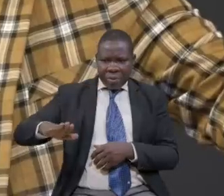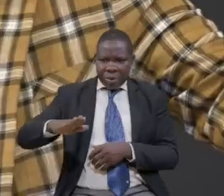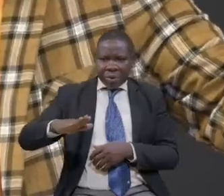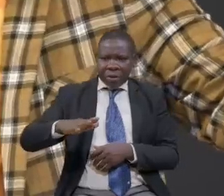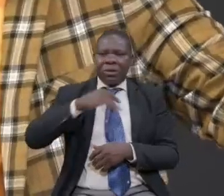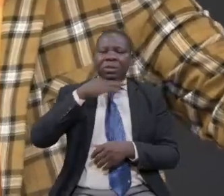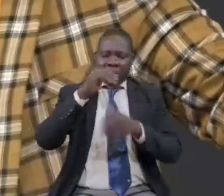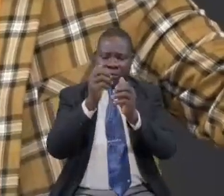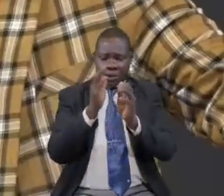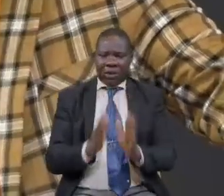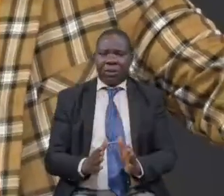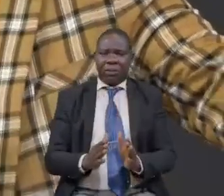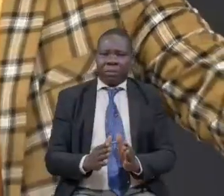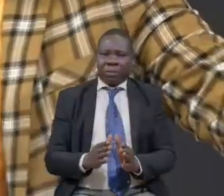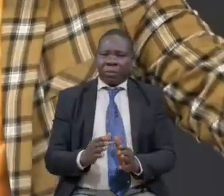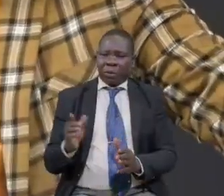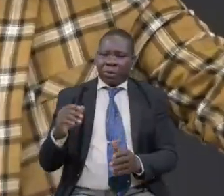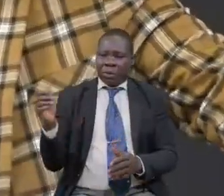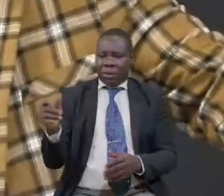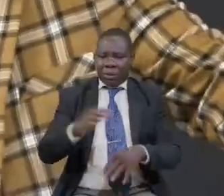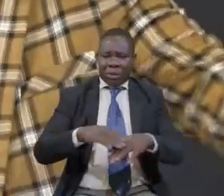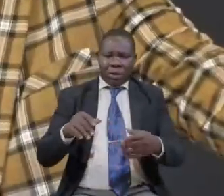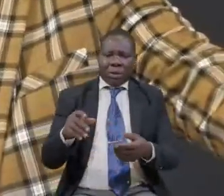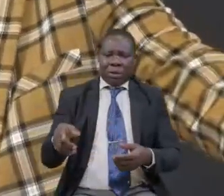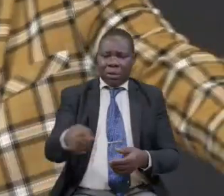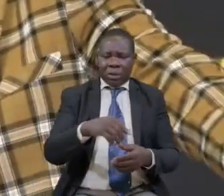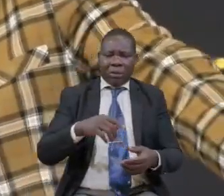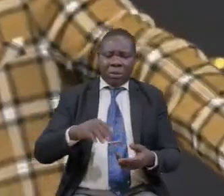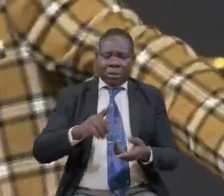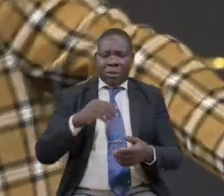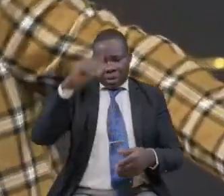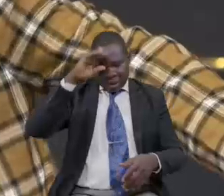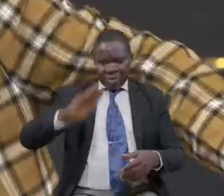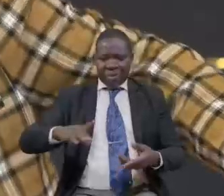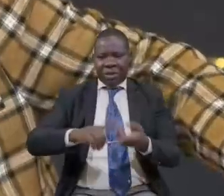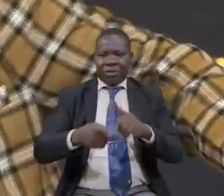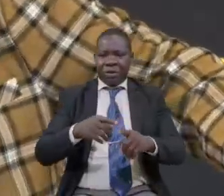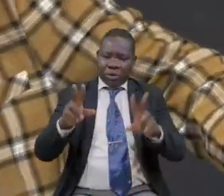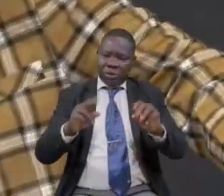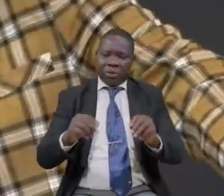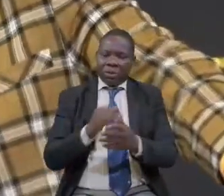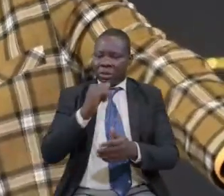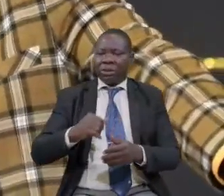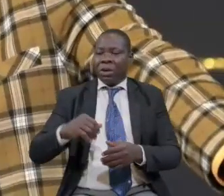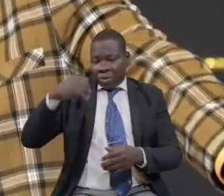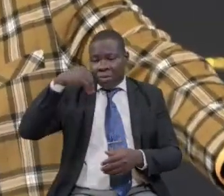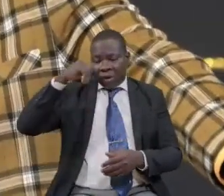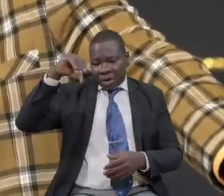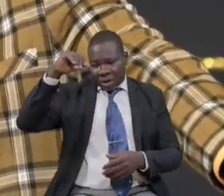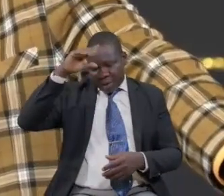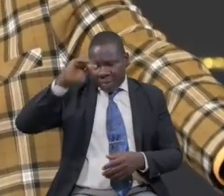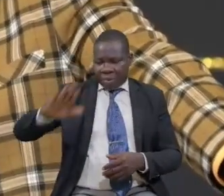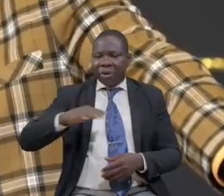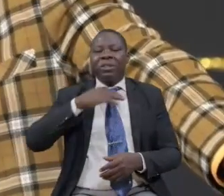call them boyfriend, no, it's boy defiler. Girl defilement, and they say girlfriend,